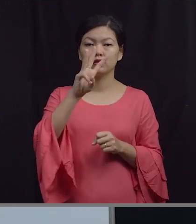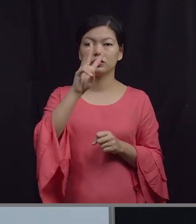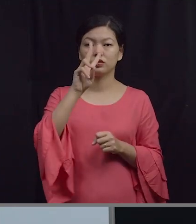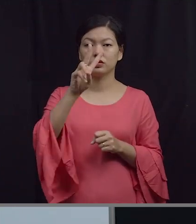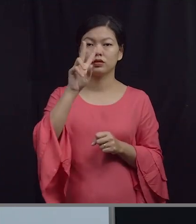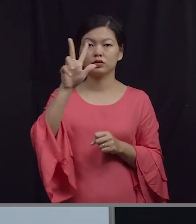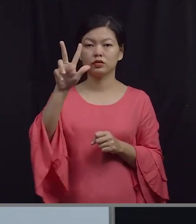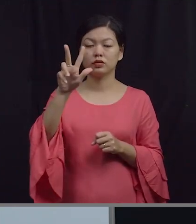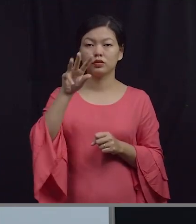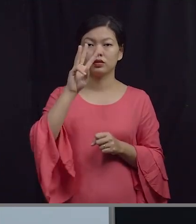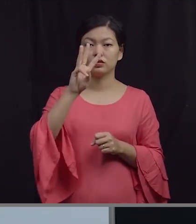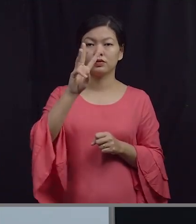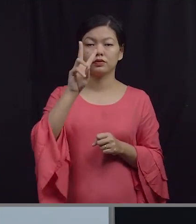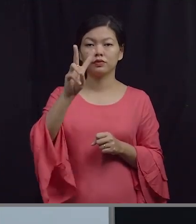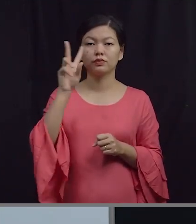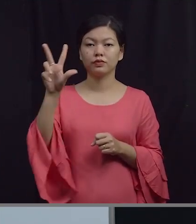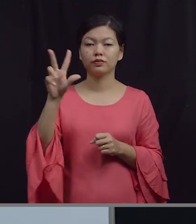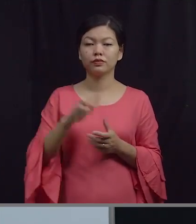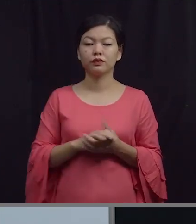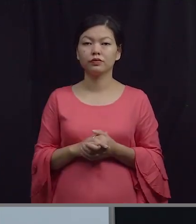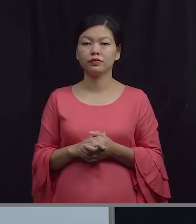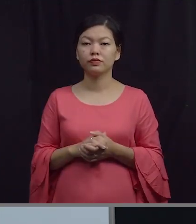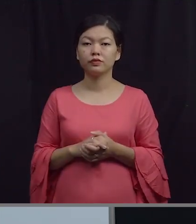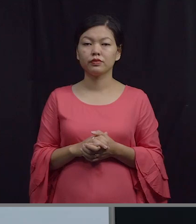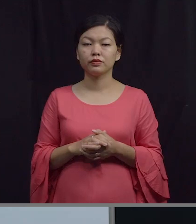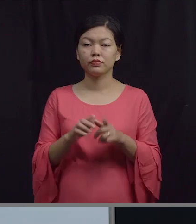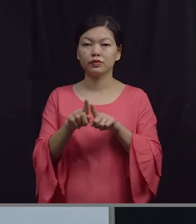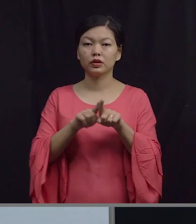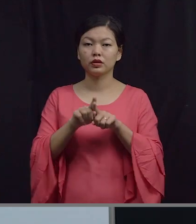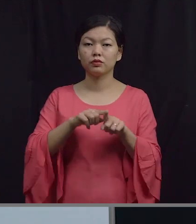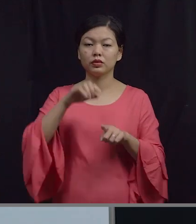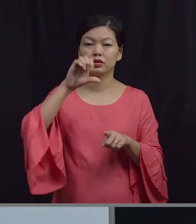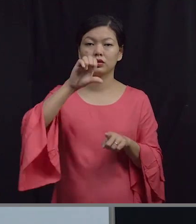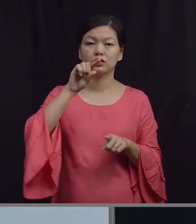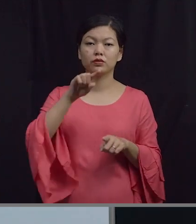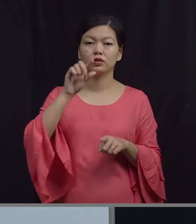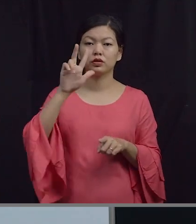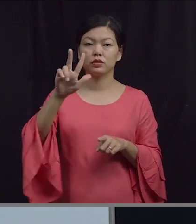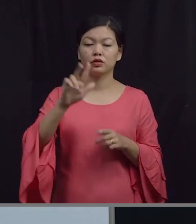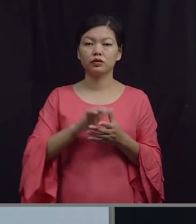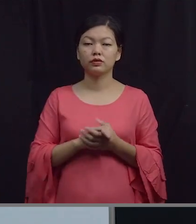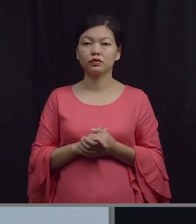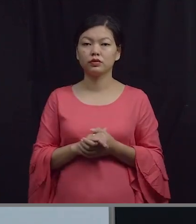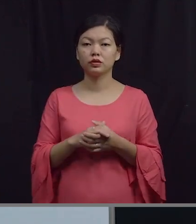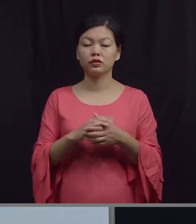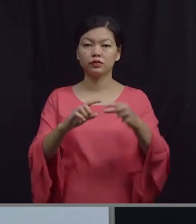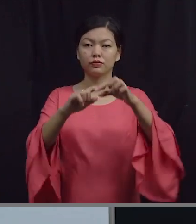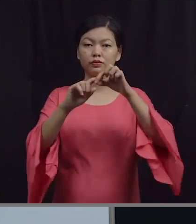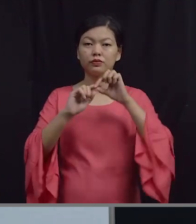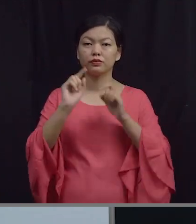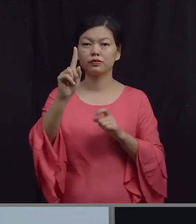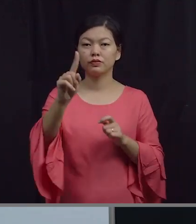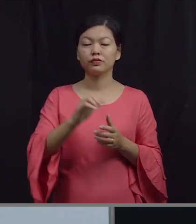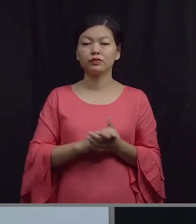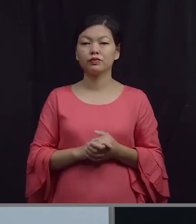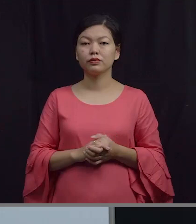page number what? 328, and say example 9.8. okay, so I'll discuss question number 1. In question number